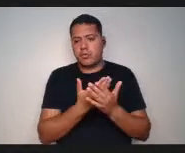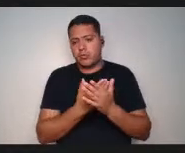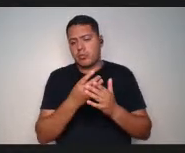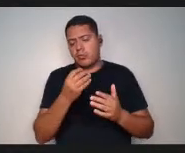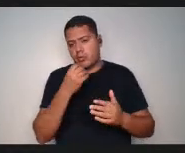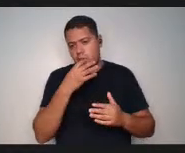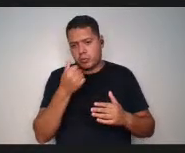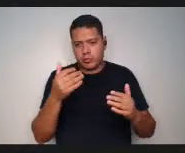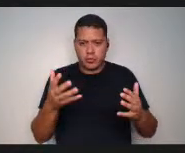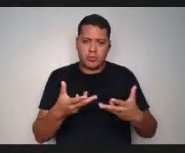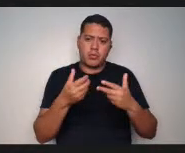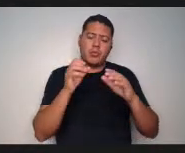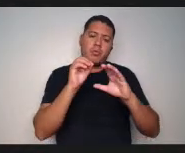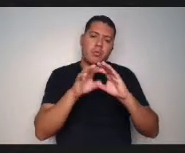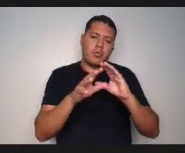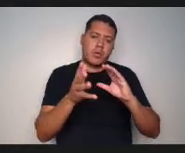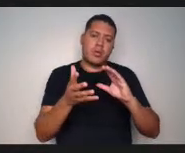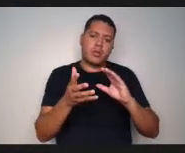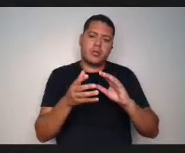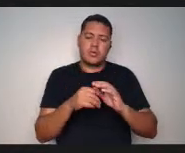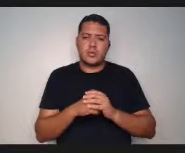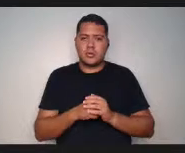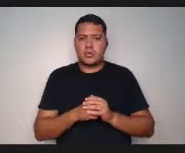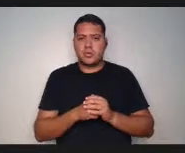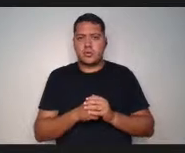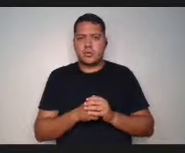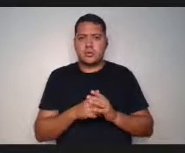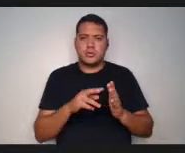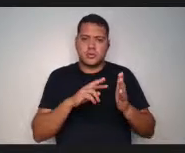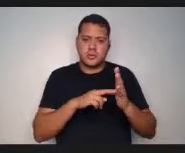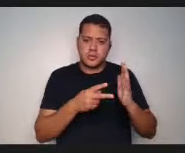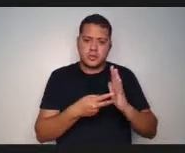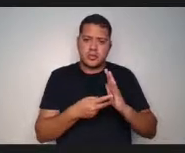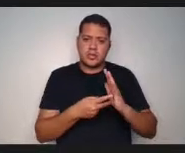significantly over the last several years.